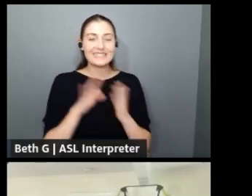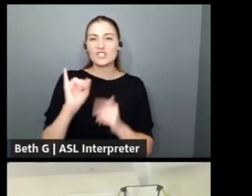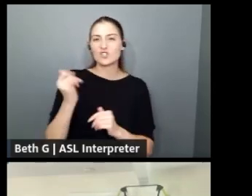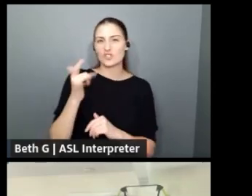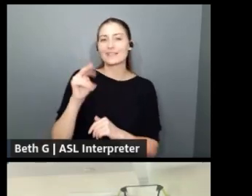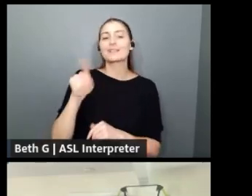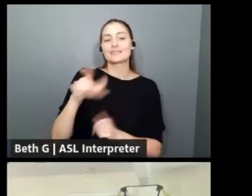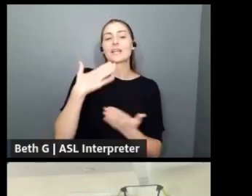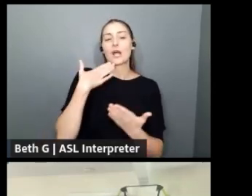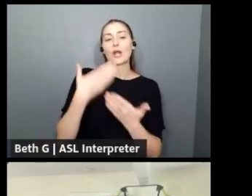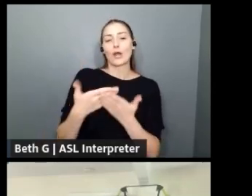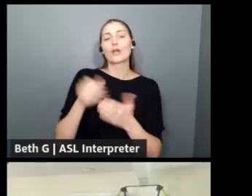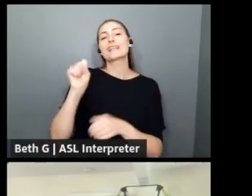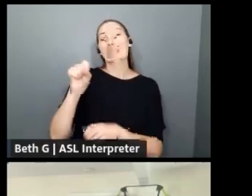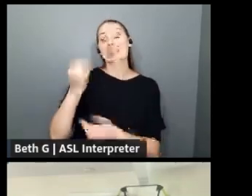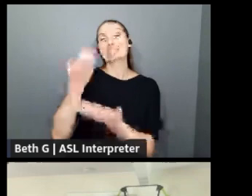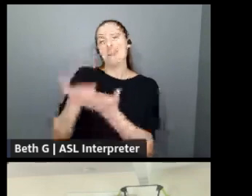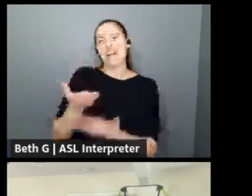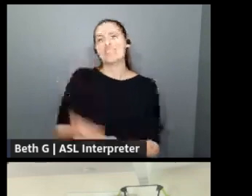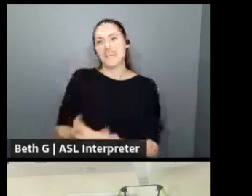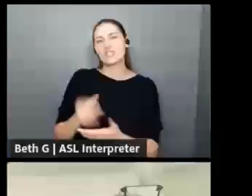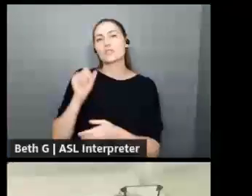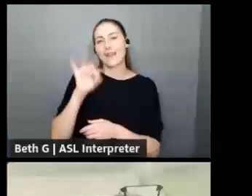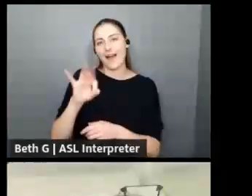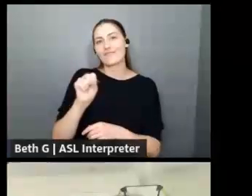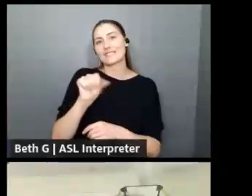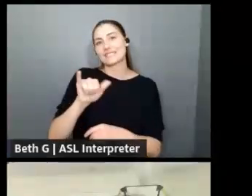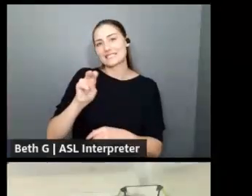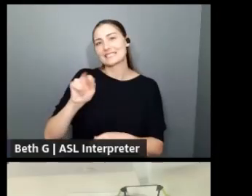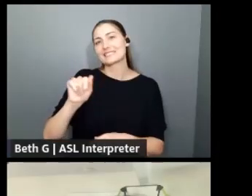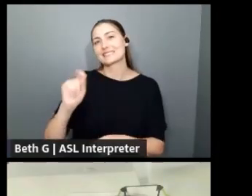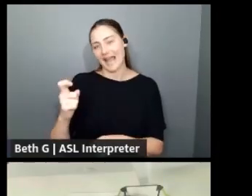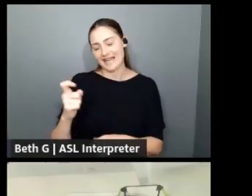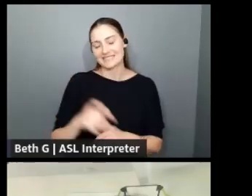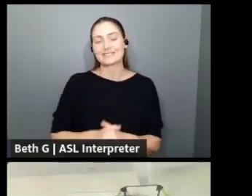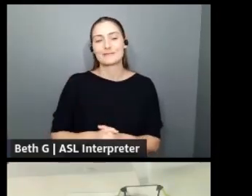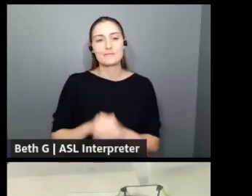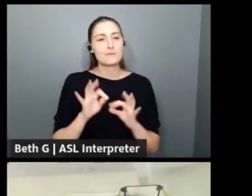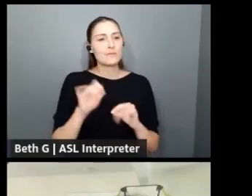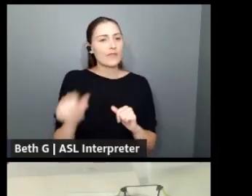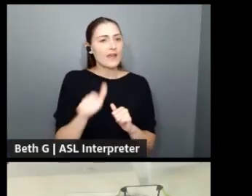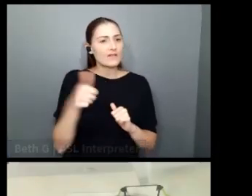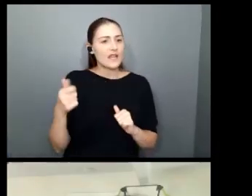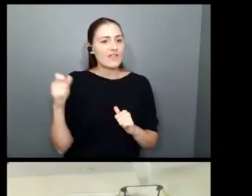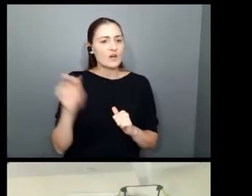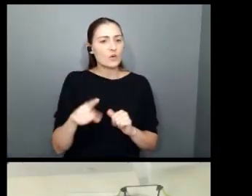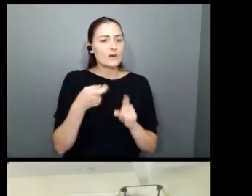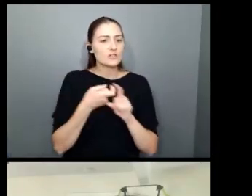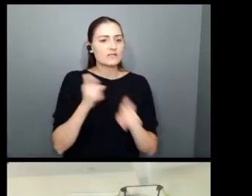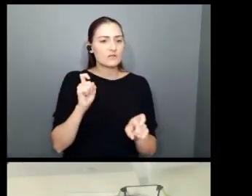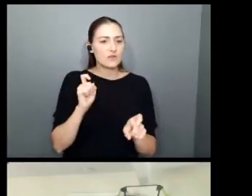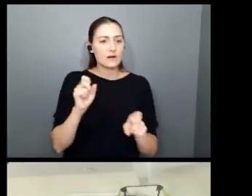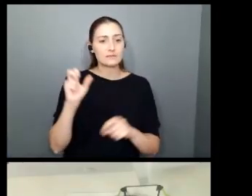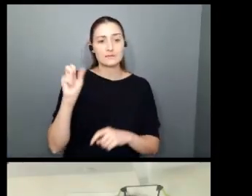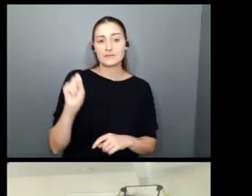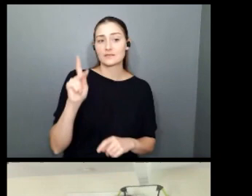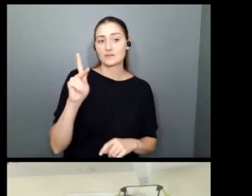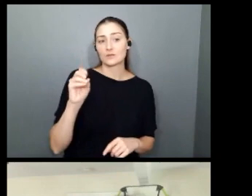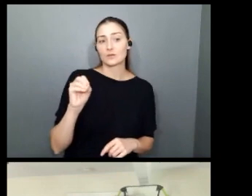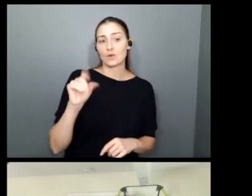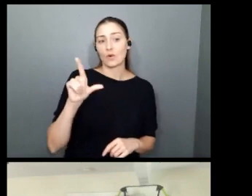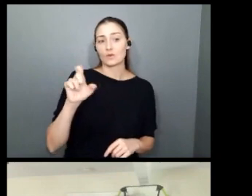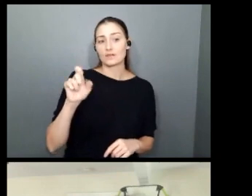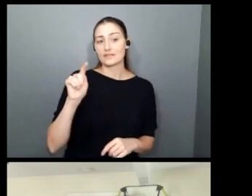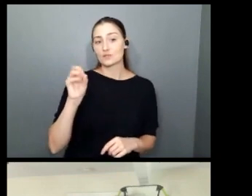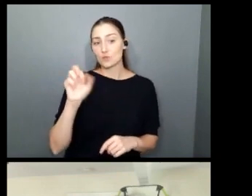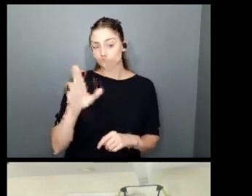yes, validation of the syntax. And then there was another question from Scolator was asking, does this